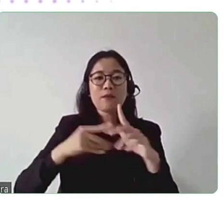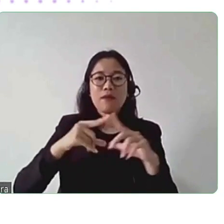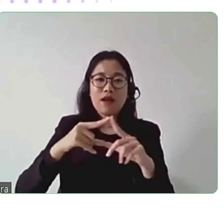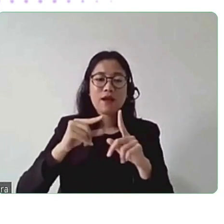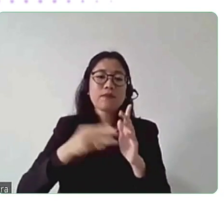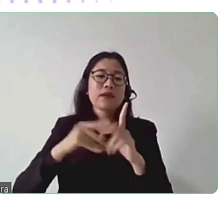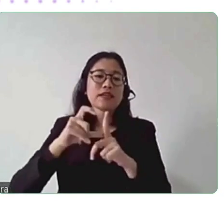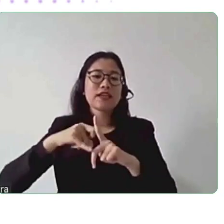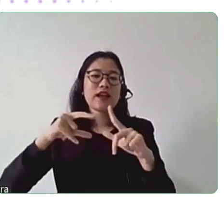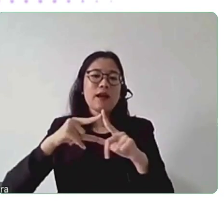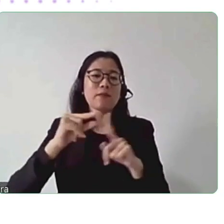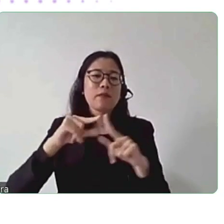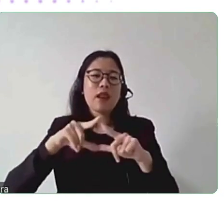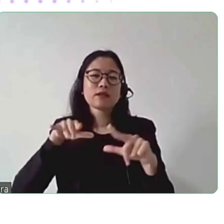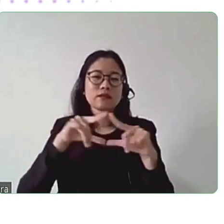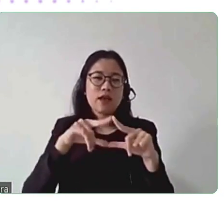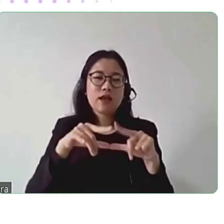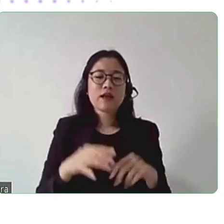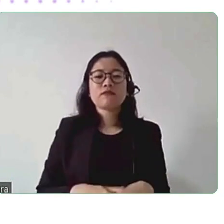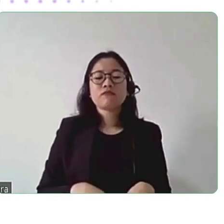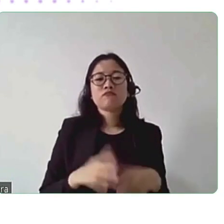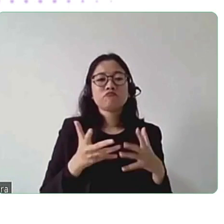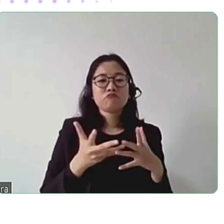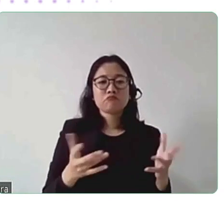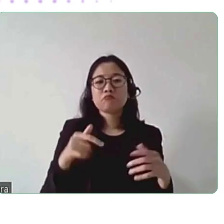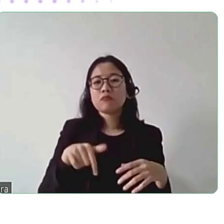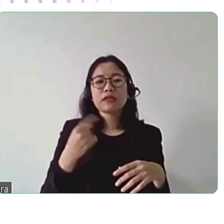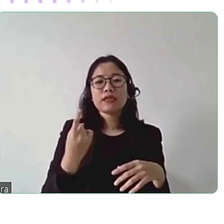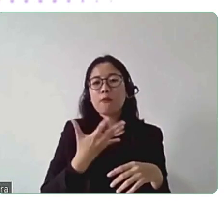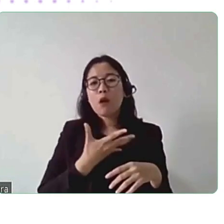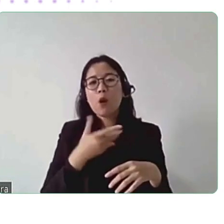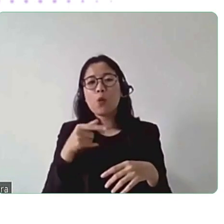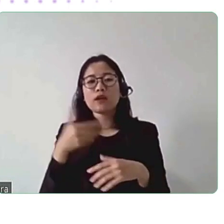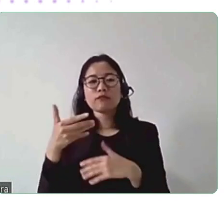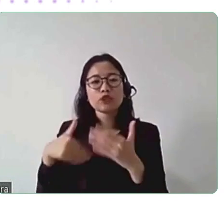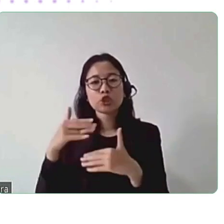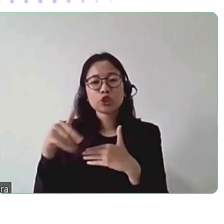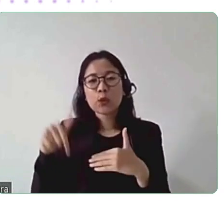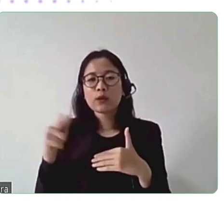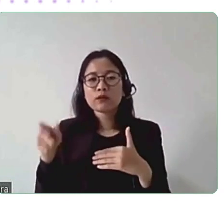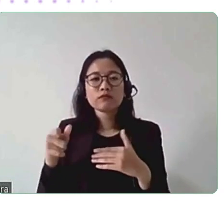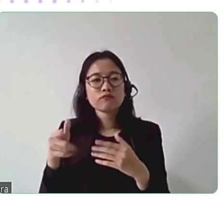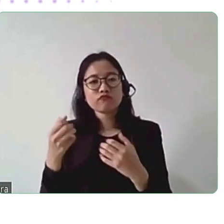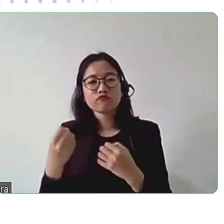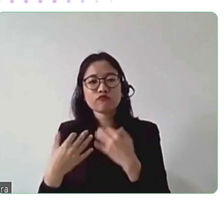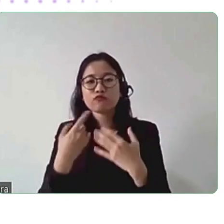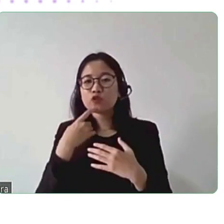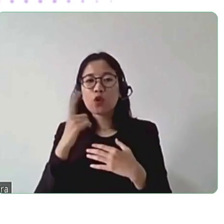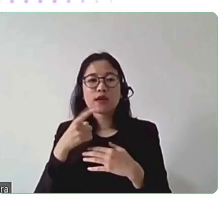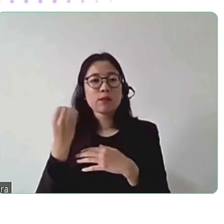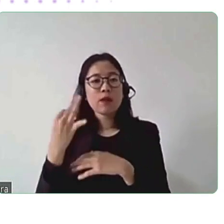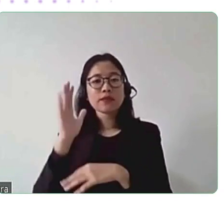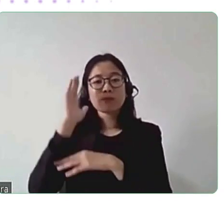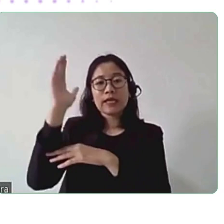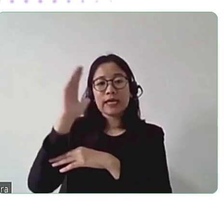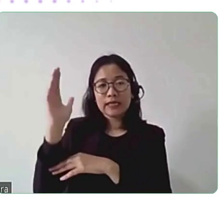Ladies and gentlemen, we are about to embark on an insightful journey with our distinguished panels of speakers. Moderating